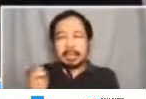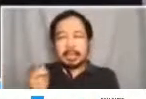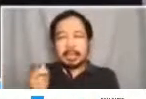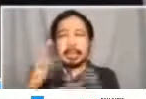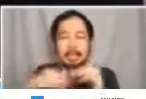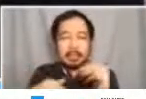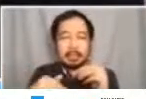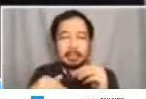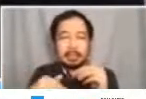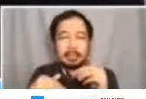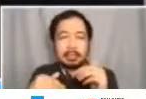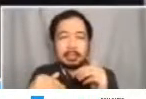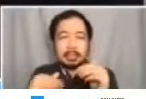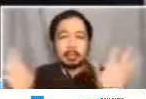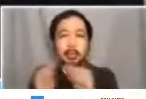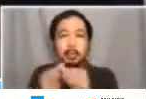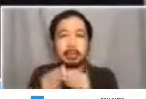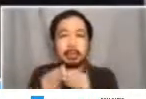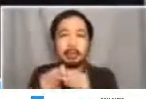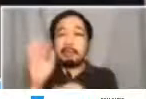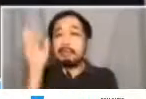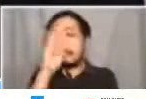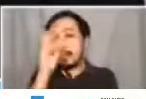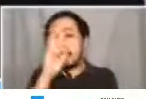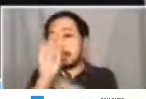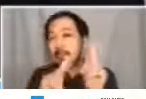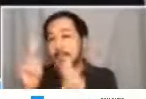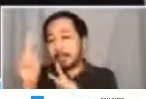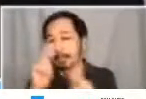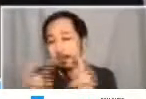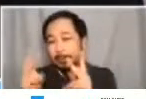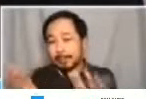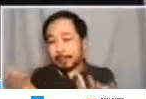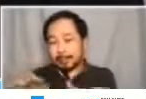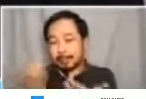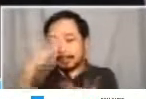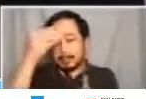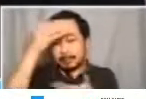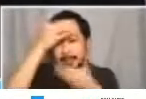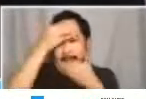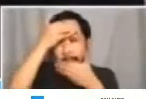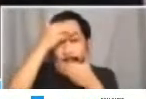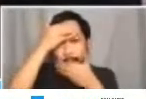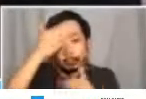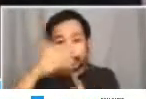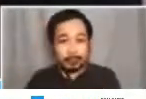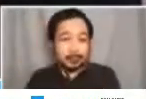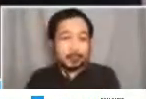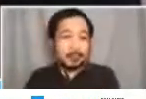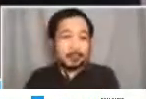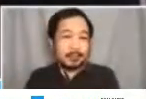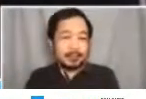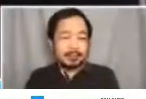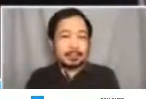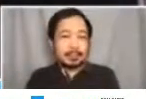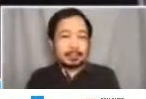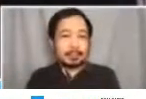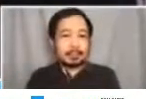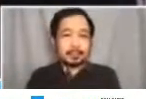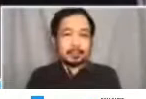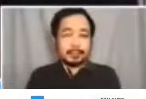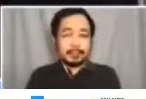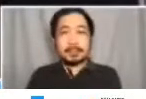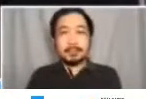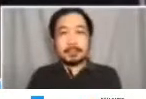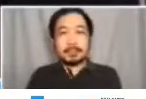guidelines for CAB that states that travel should not be for leisure? You think it's difficult to